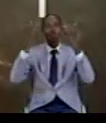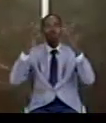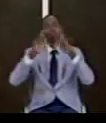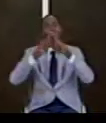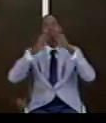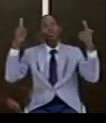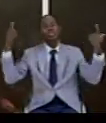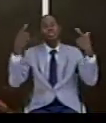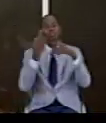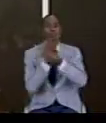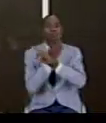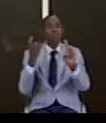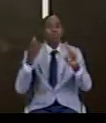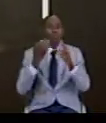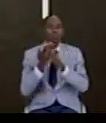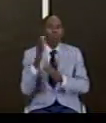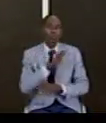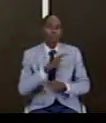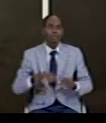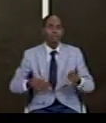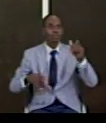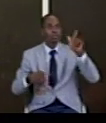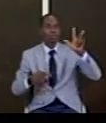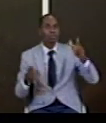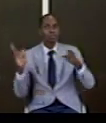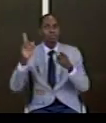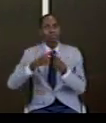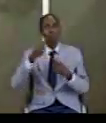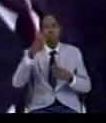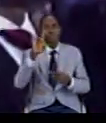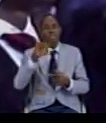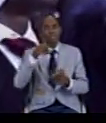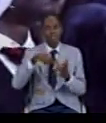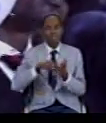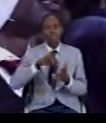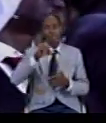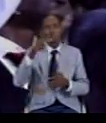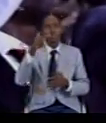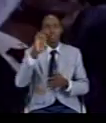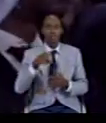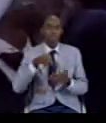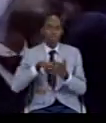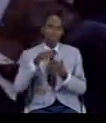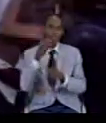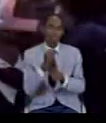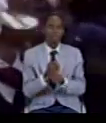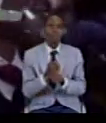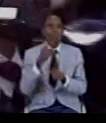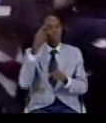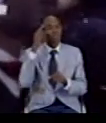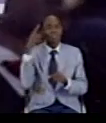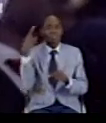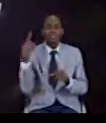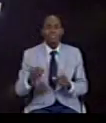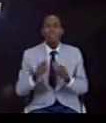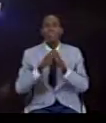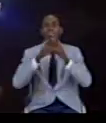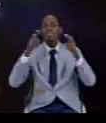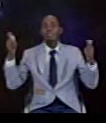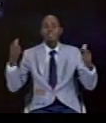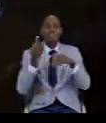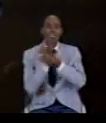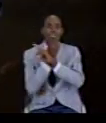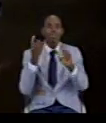Christ. June 23rd till June 28th, 2022. Your special appointment for the Supernatural Deliverance from Christ